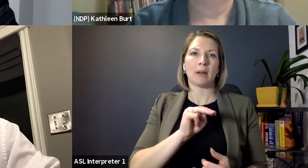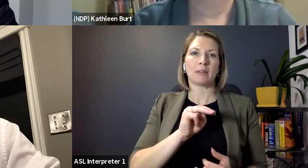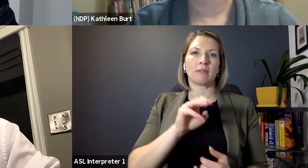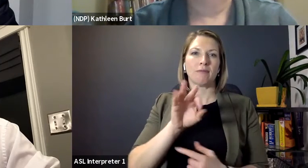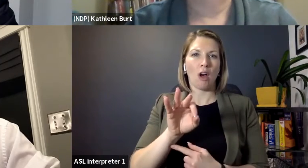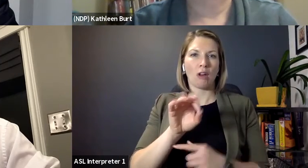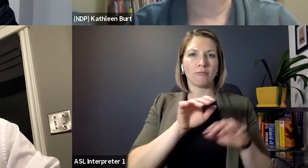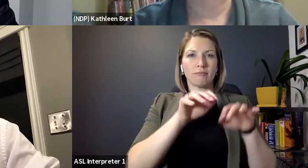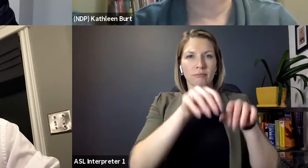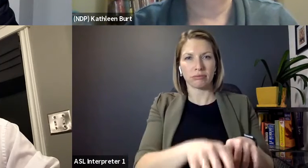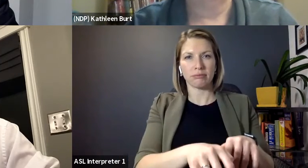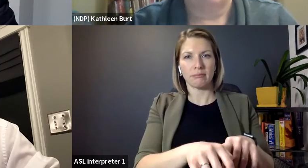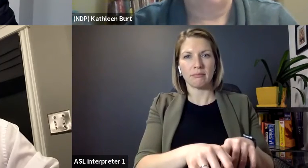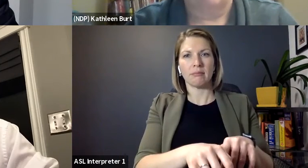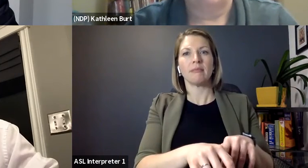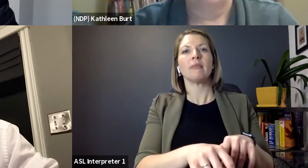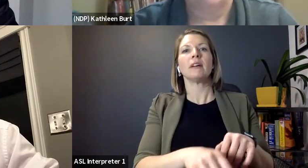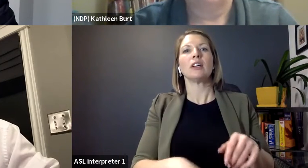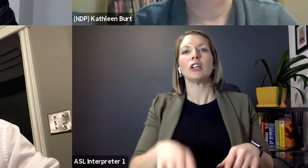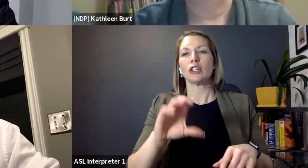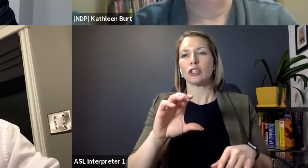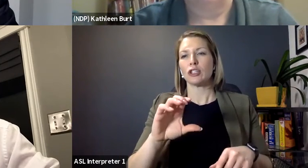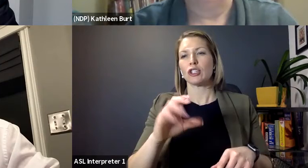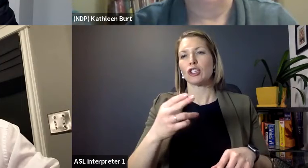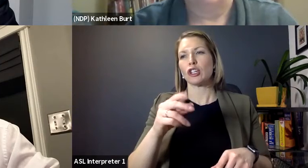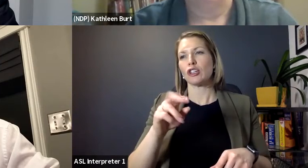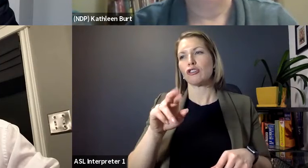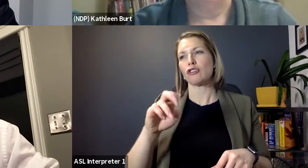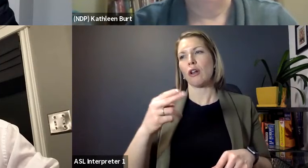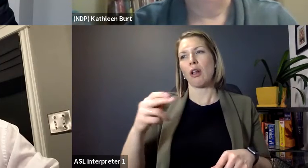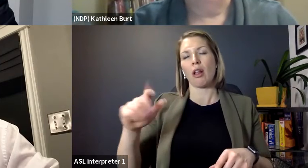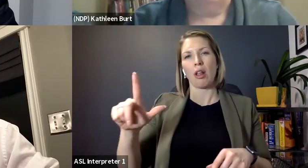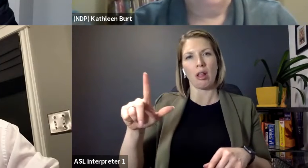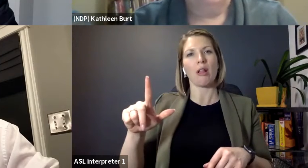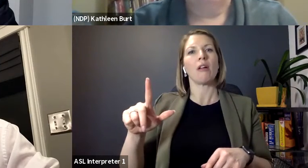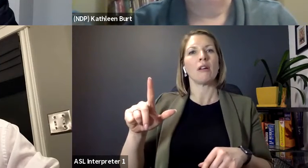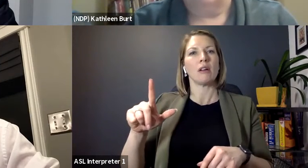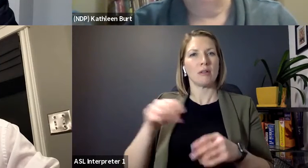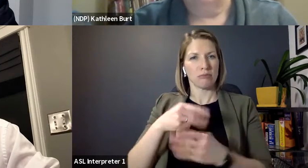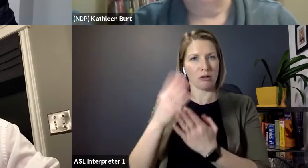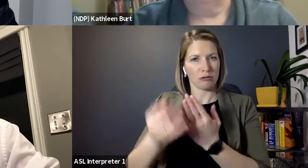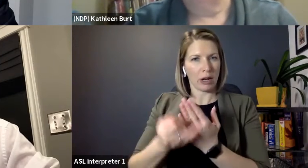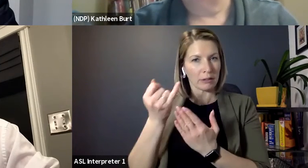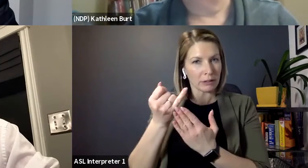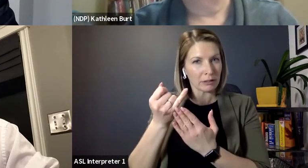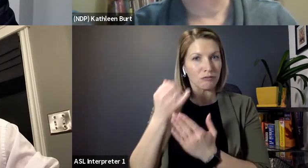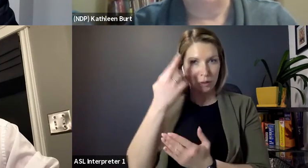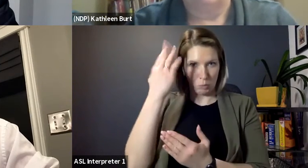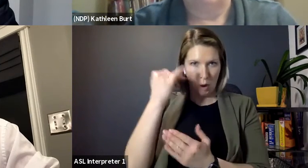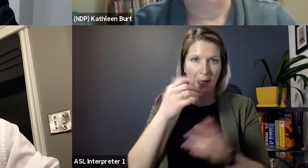project, which includes Muskrat Falls and Gull Island dams. That is why we are looking